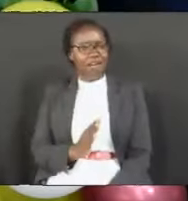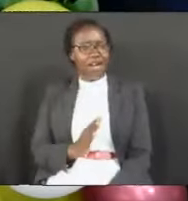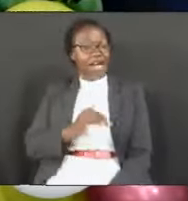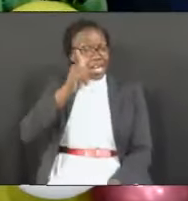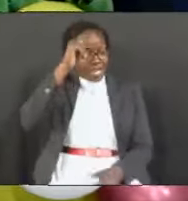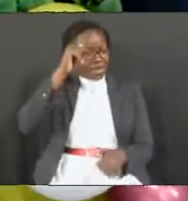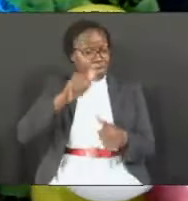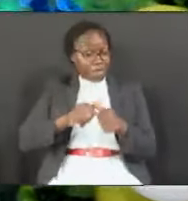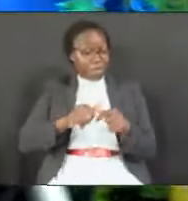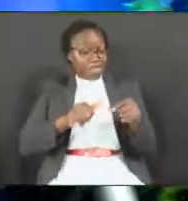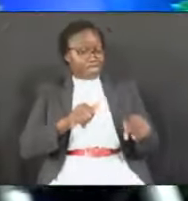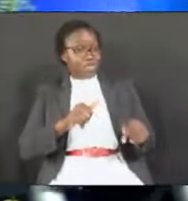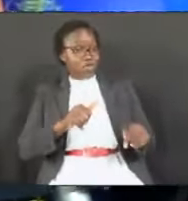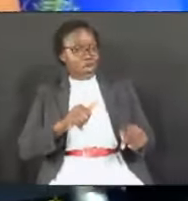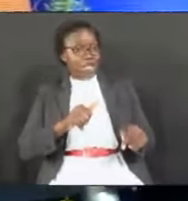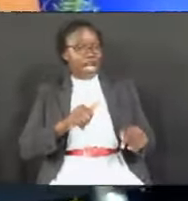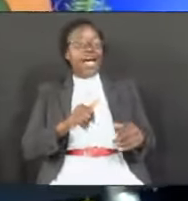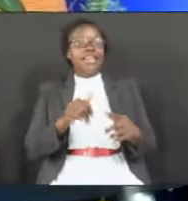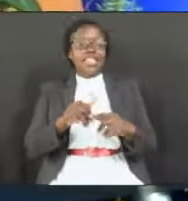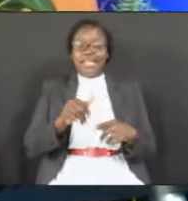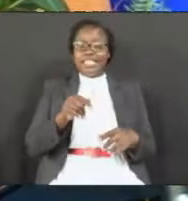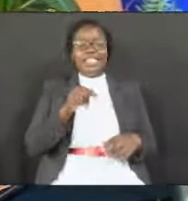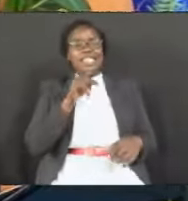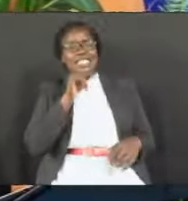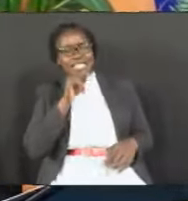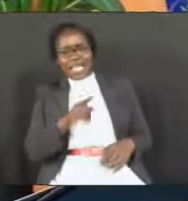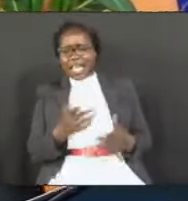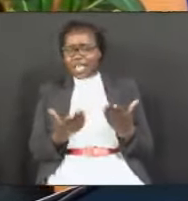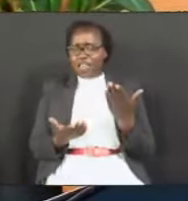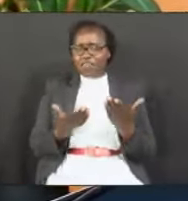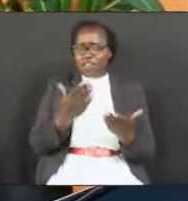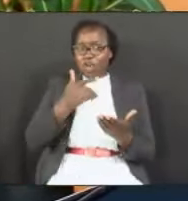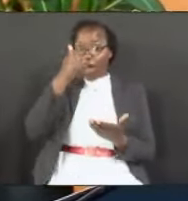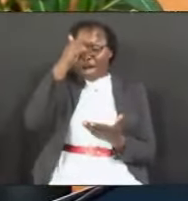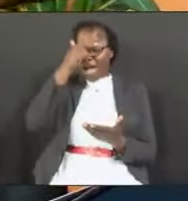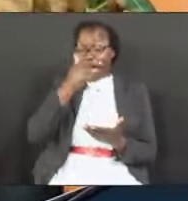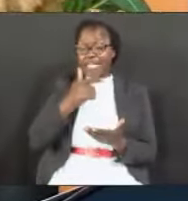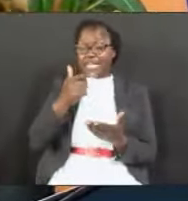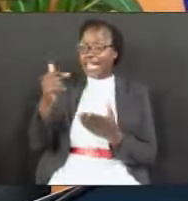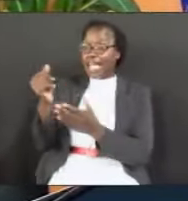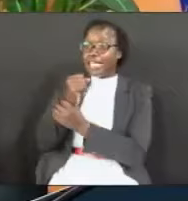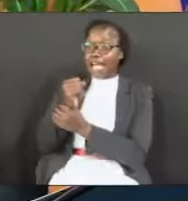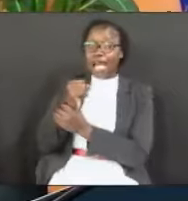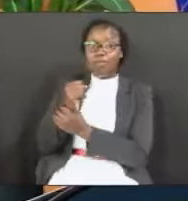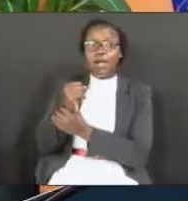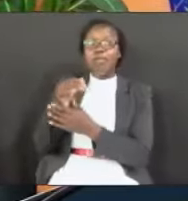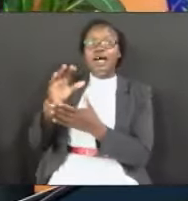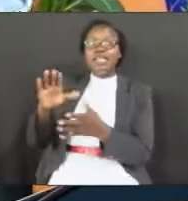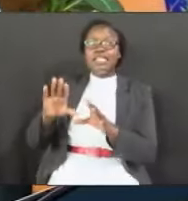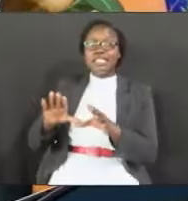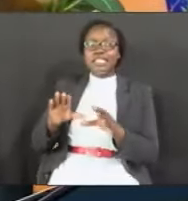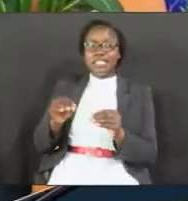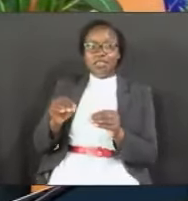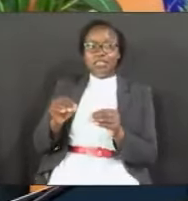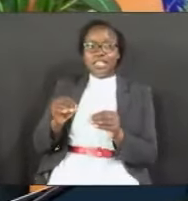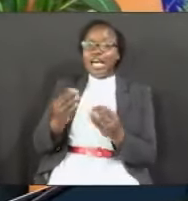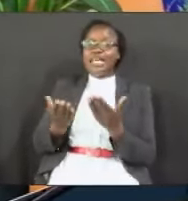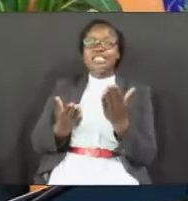that, I discovered that actually, even though Abraham received the son of the